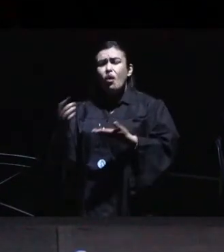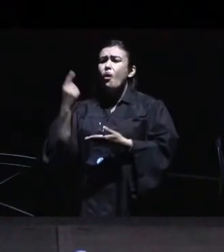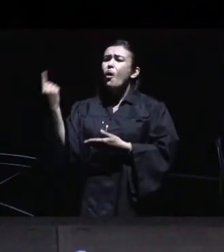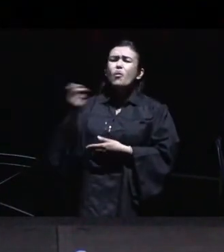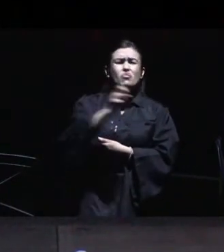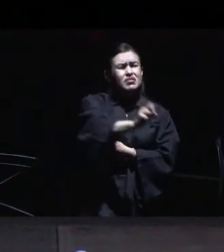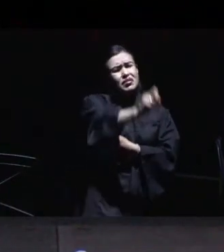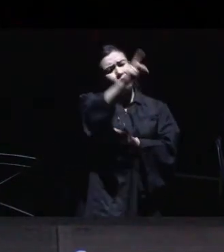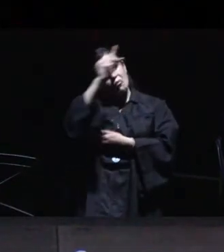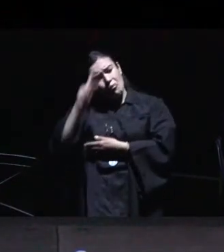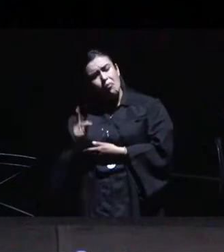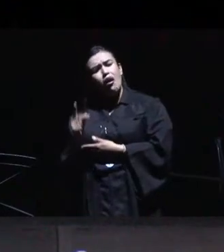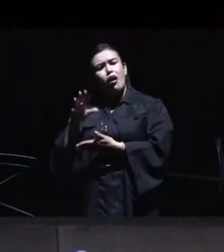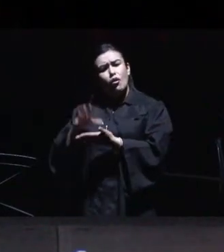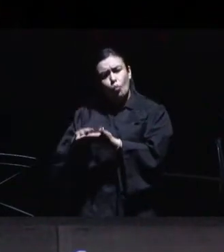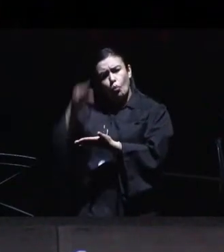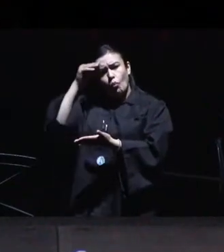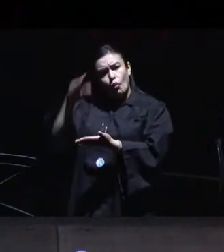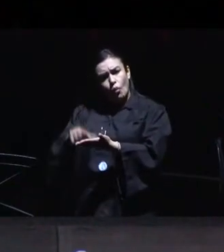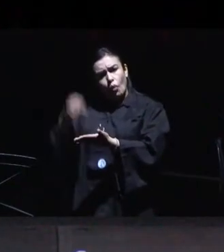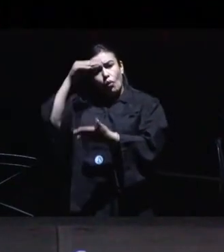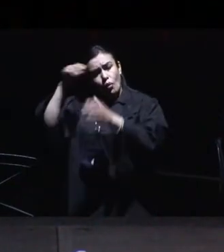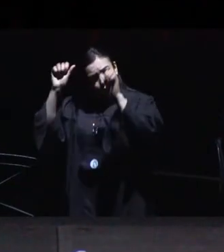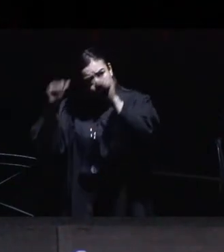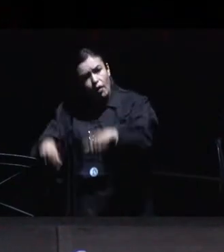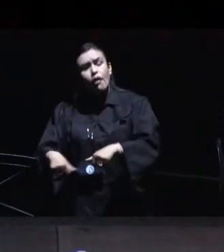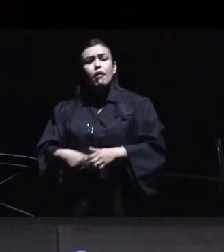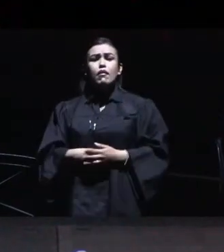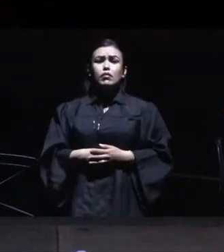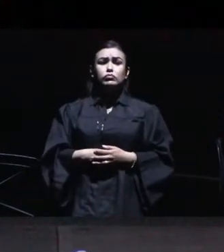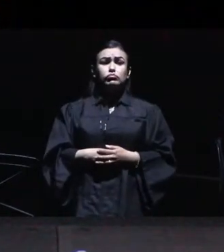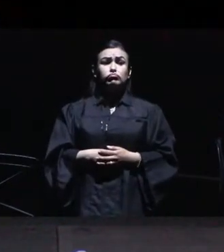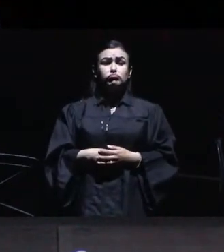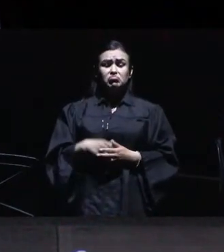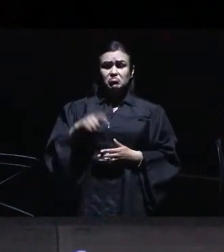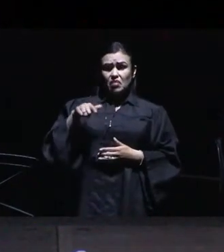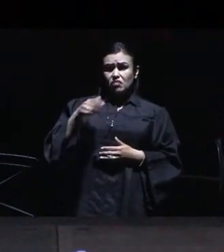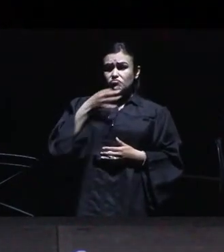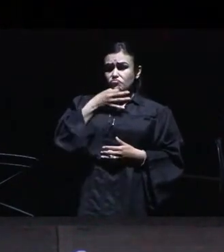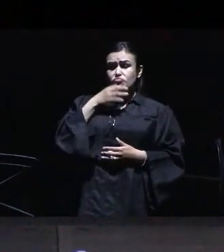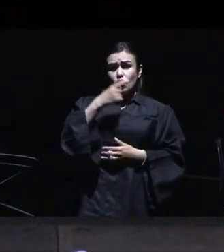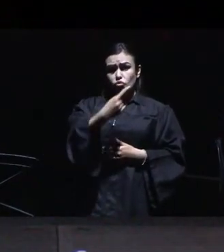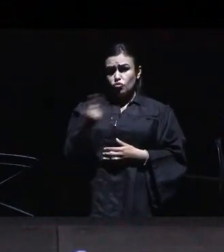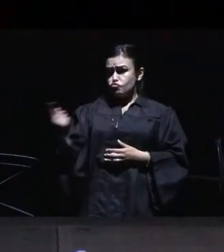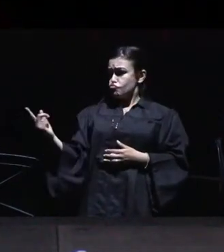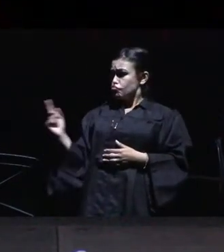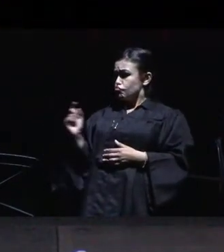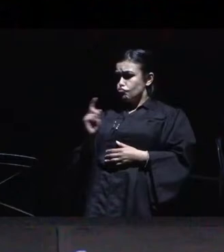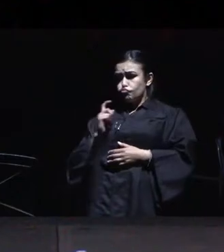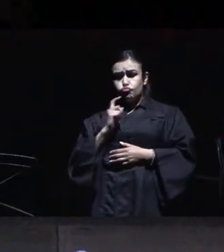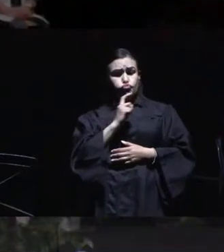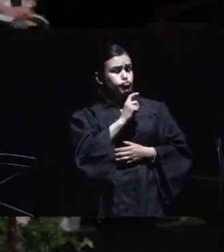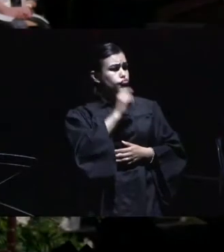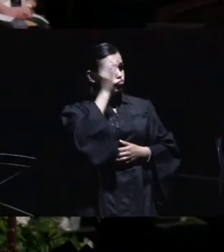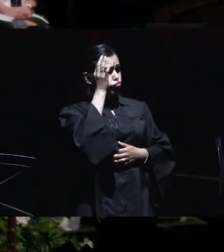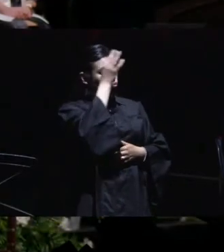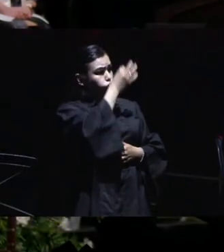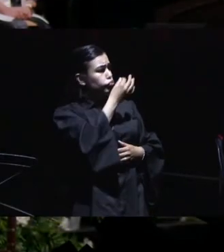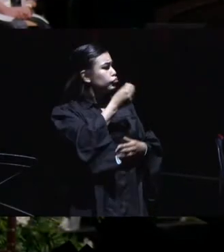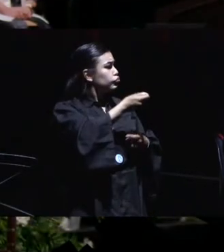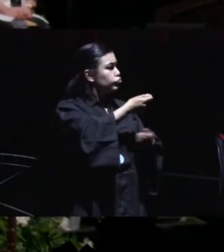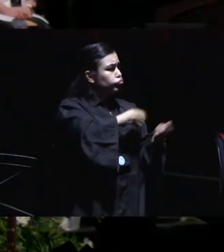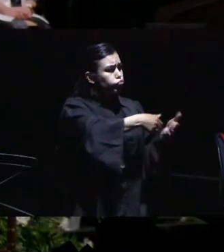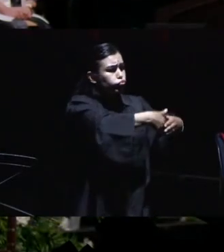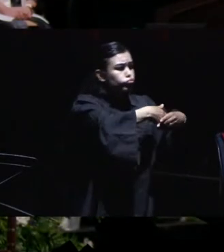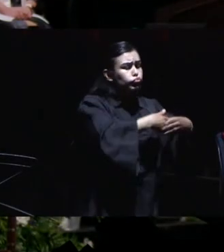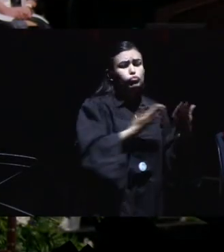and continue to learn. As you cross the stage later today, regardless of your plans for tomorrow, well, let's